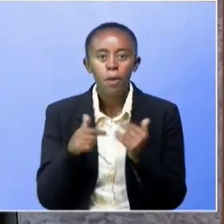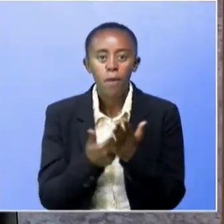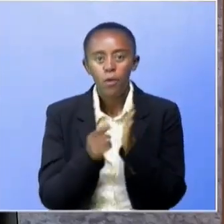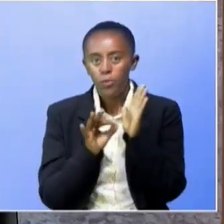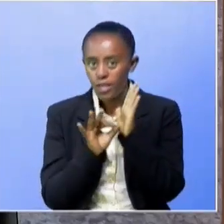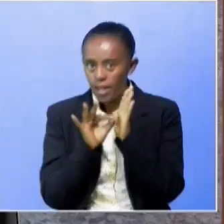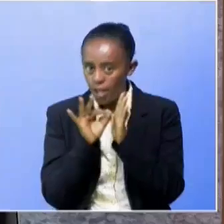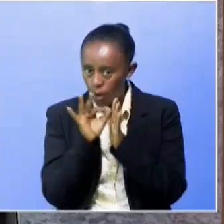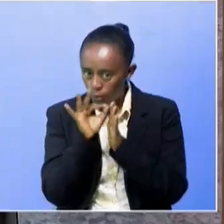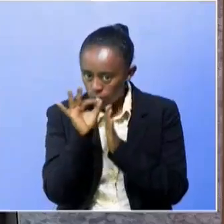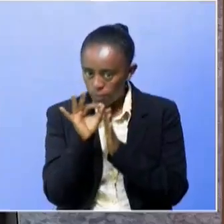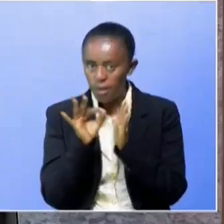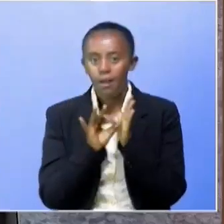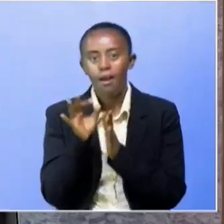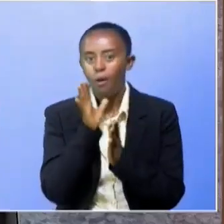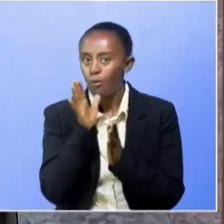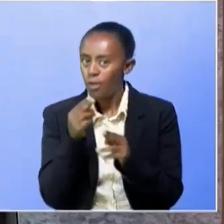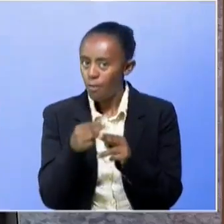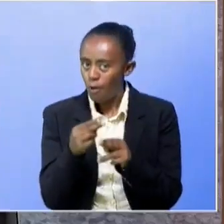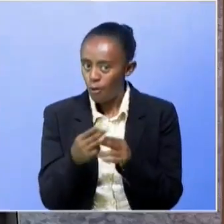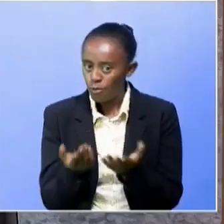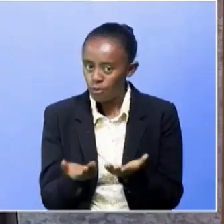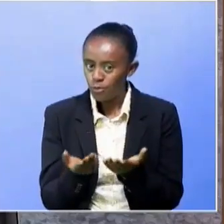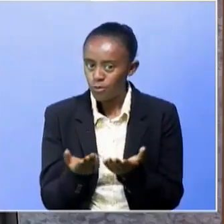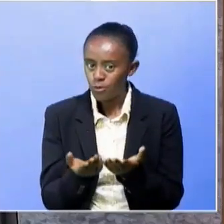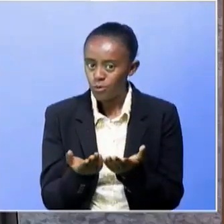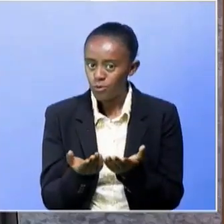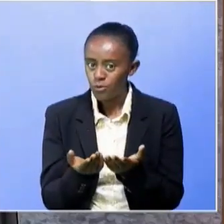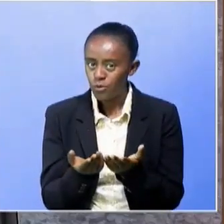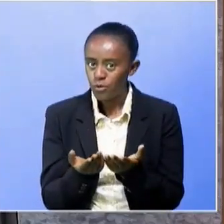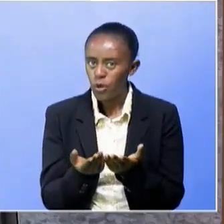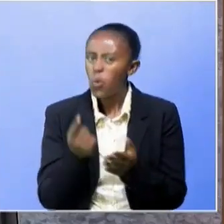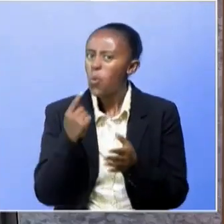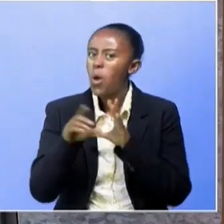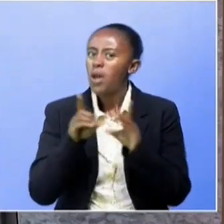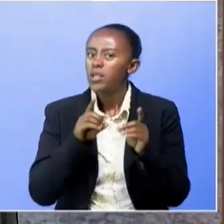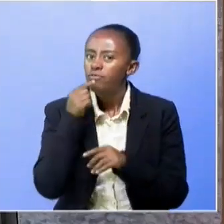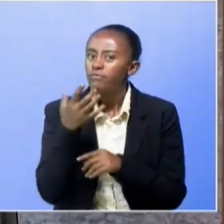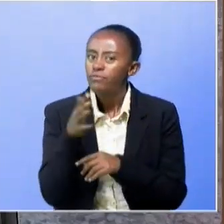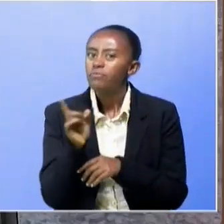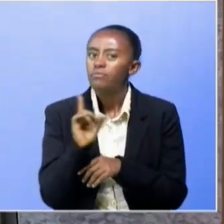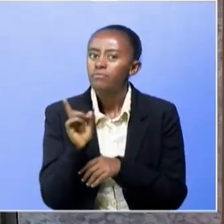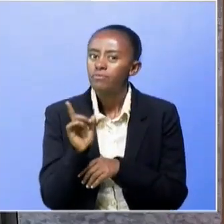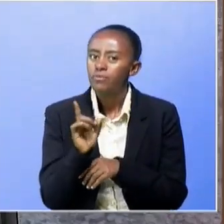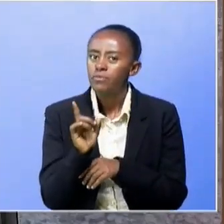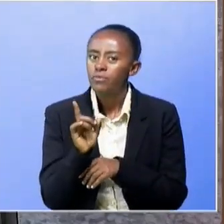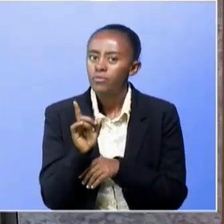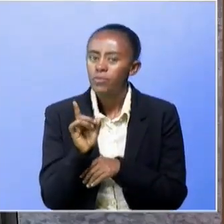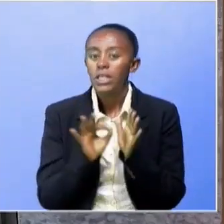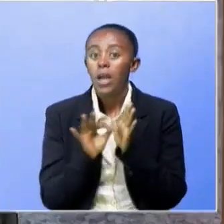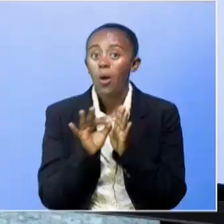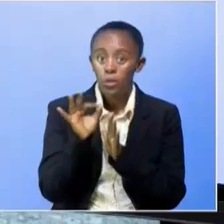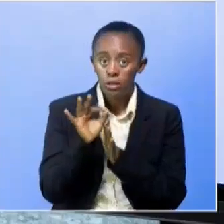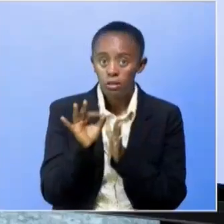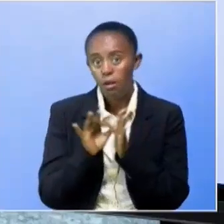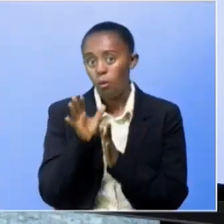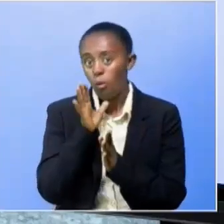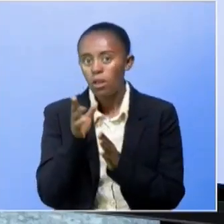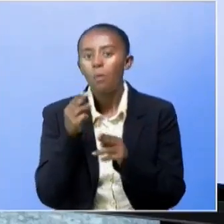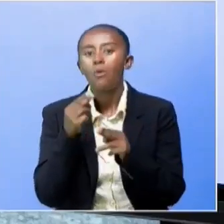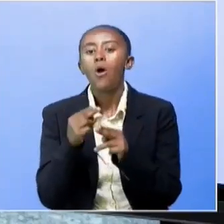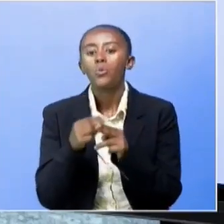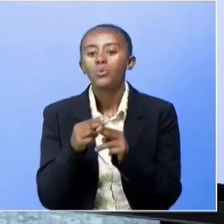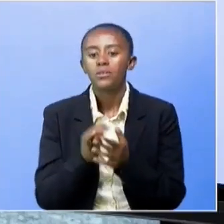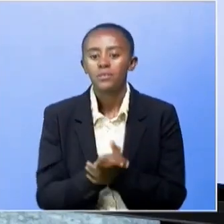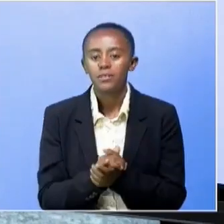countable and uncountable nouns. So what did we say about countable and uncountable